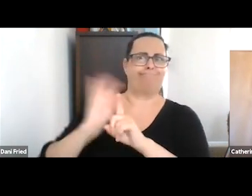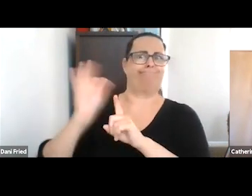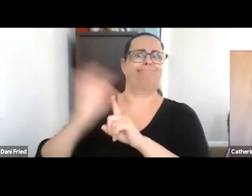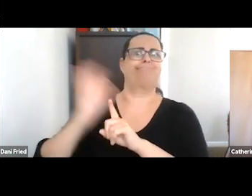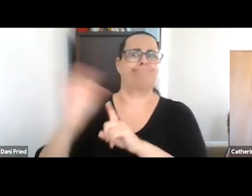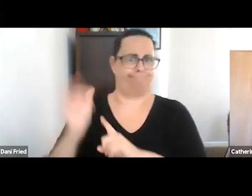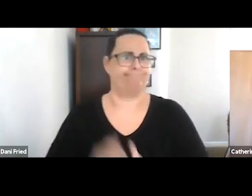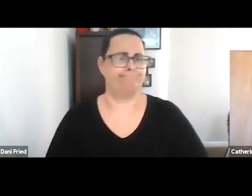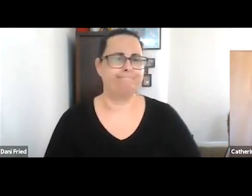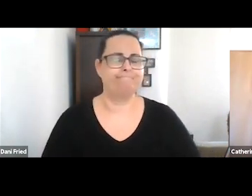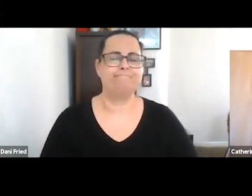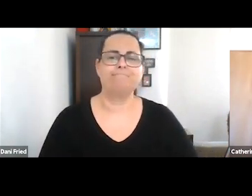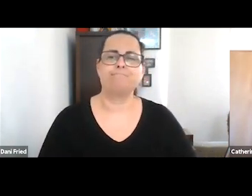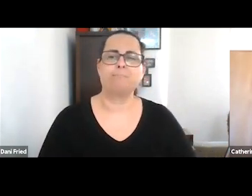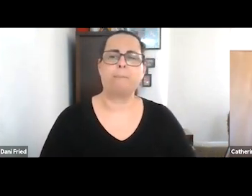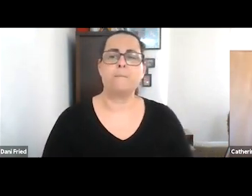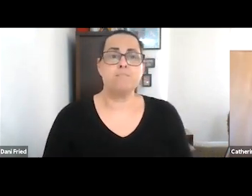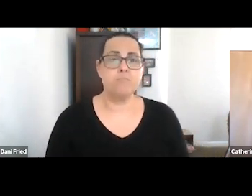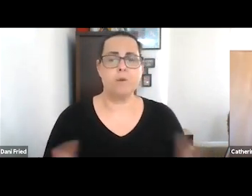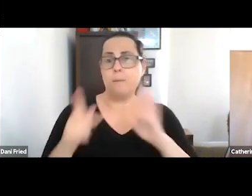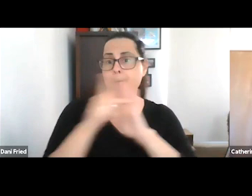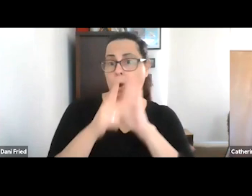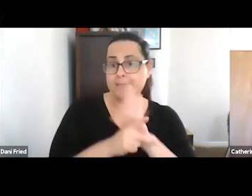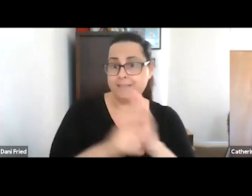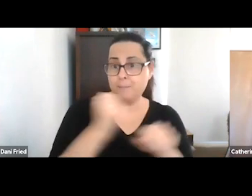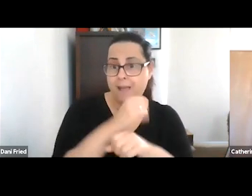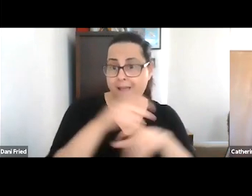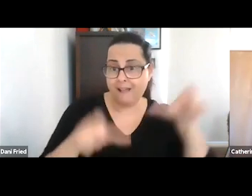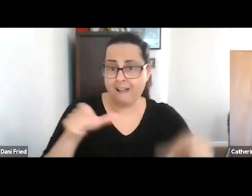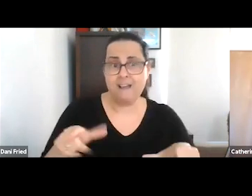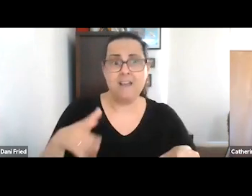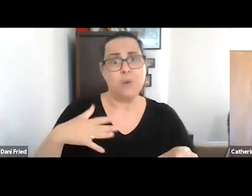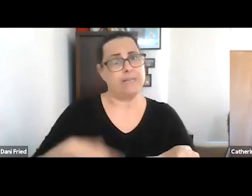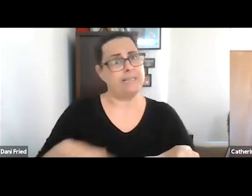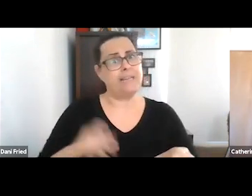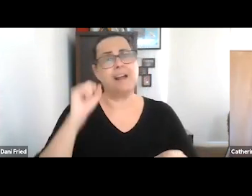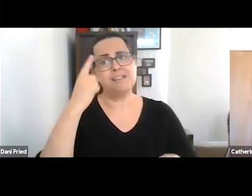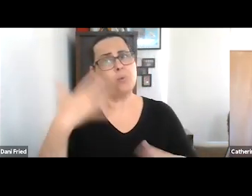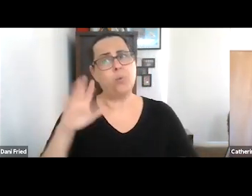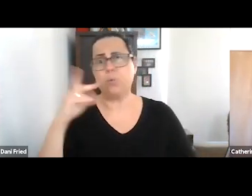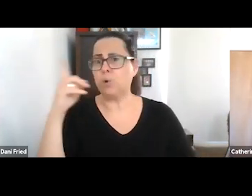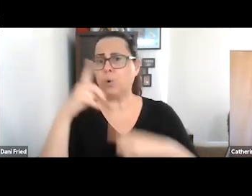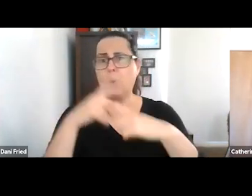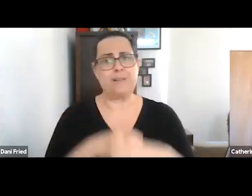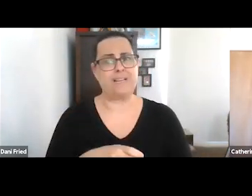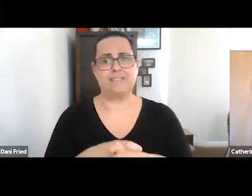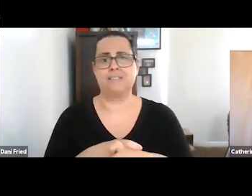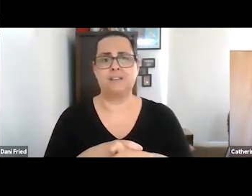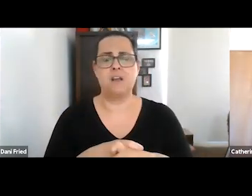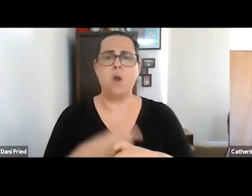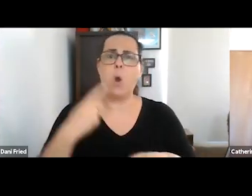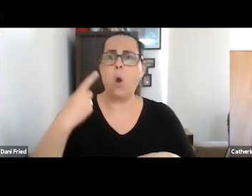it. So for policymakers, you know, acknowledging it's a complex field, too often we have